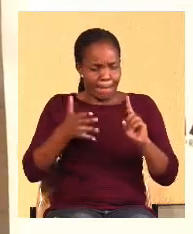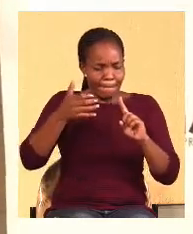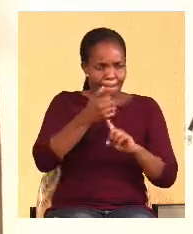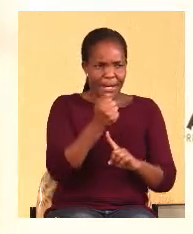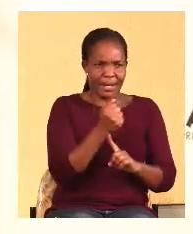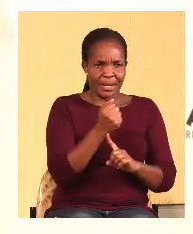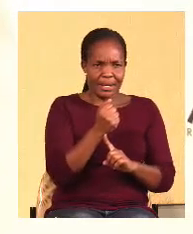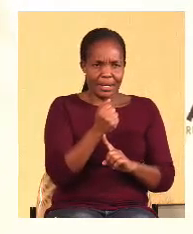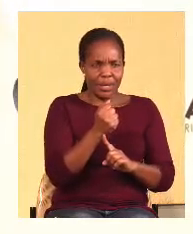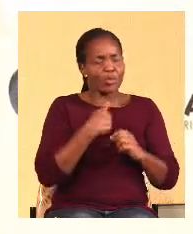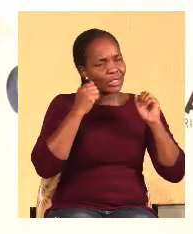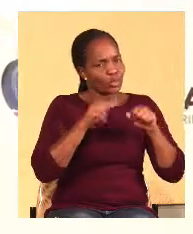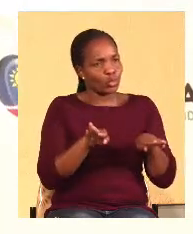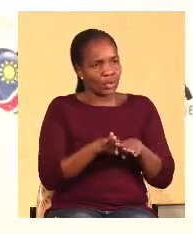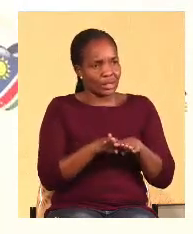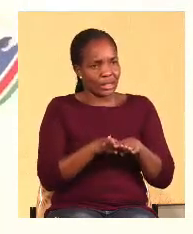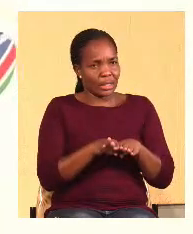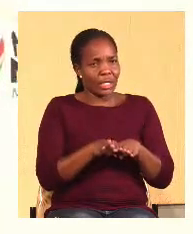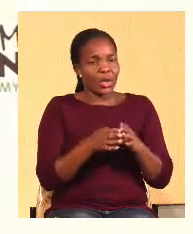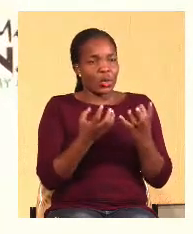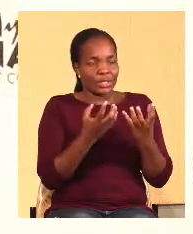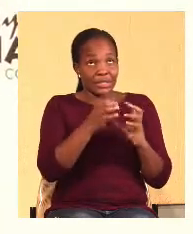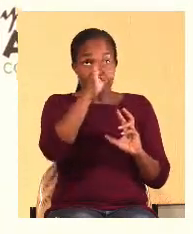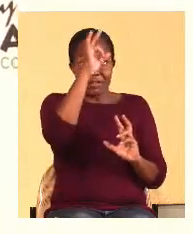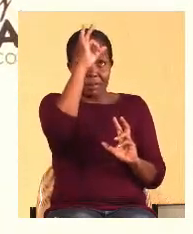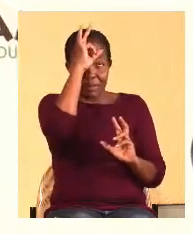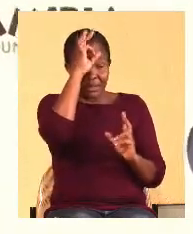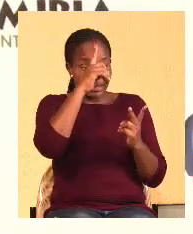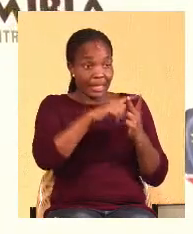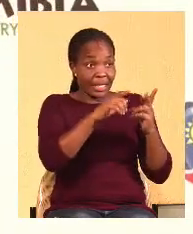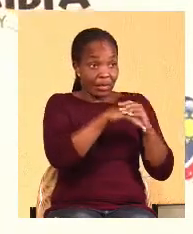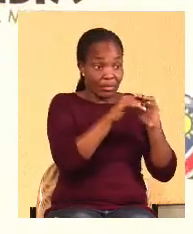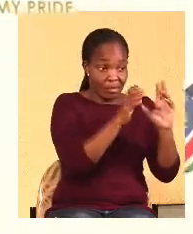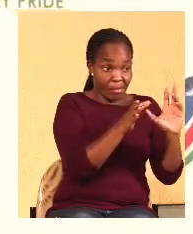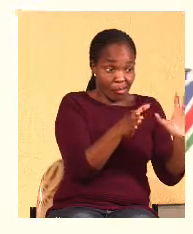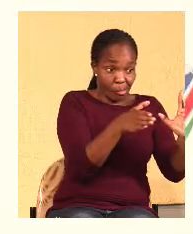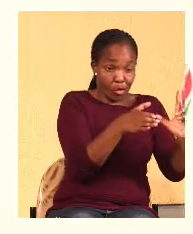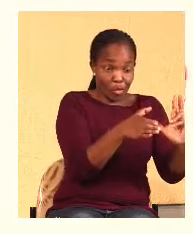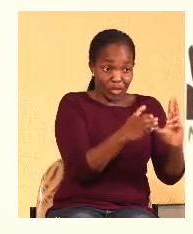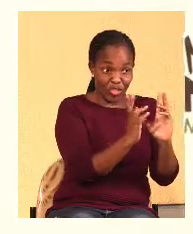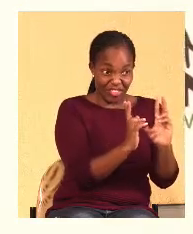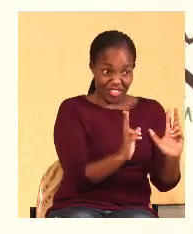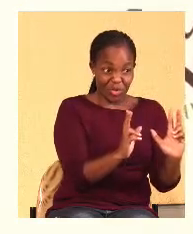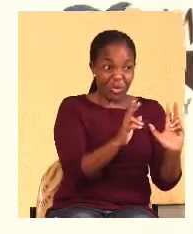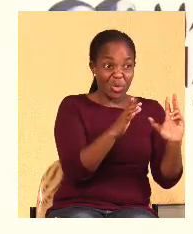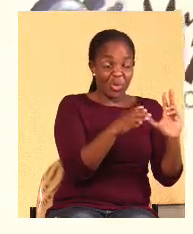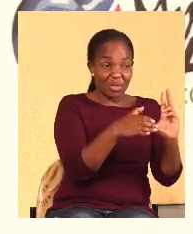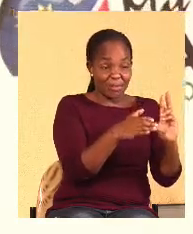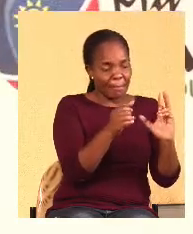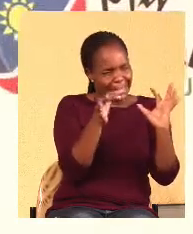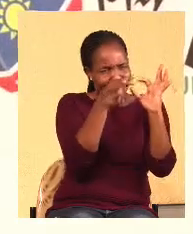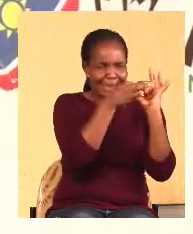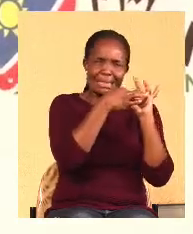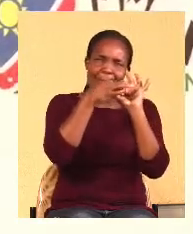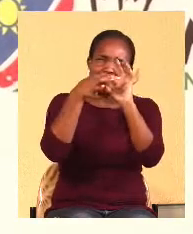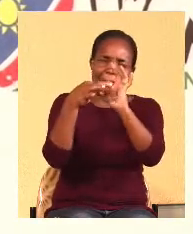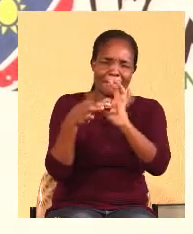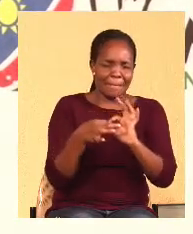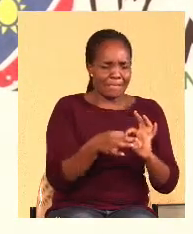cooperation between the law enforcement officers and members of the public. So therefore, the public must do its